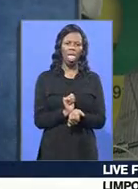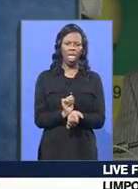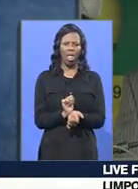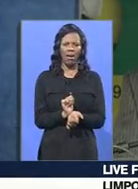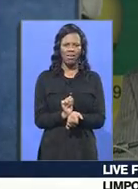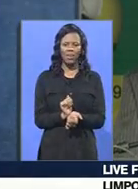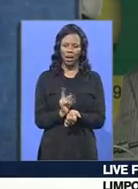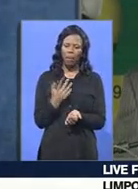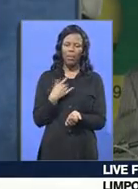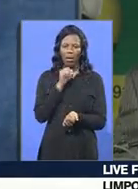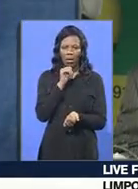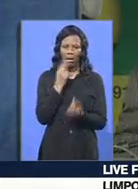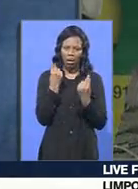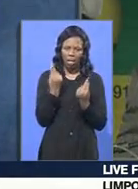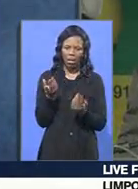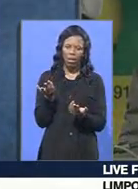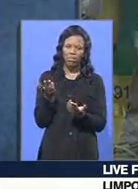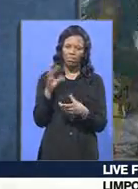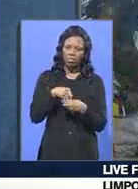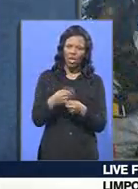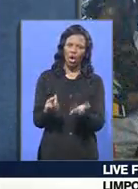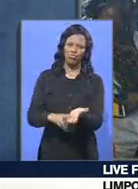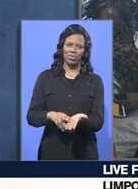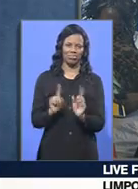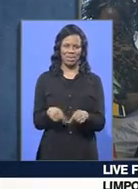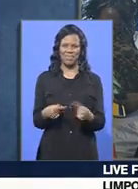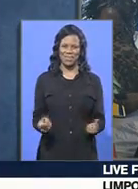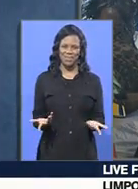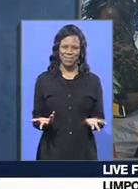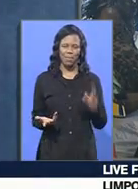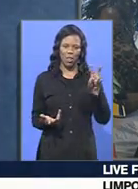into contracts." Unquote.